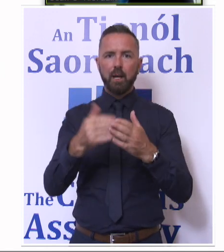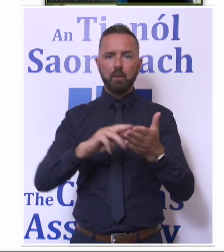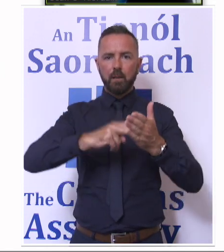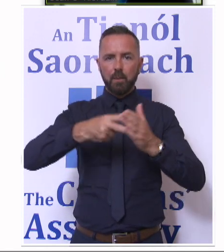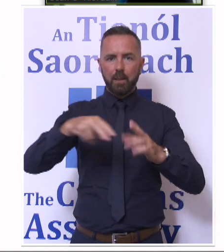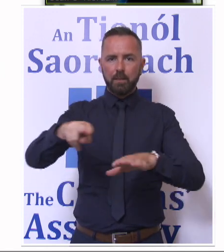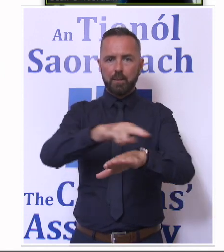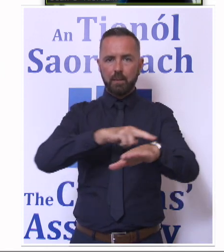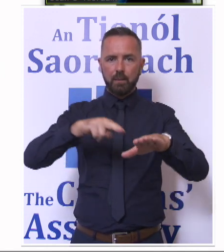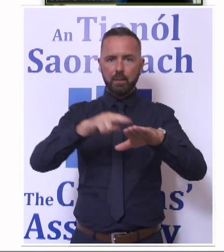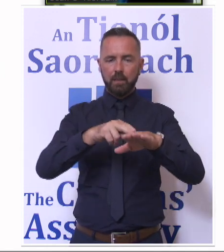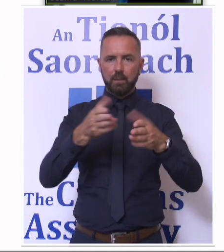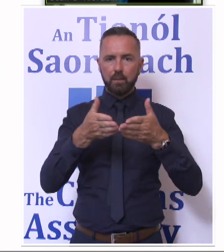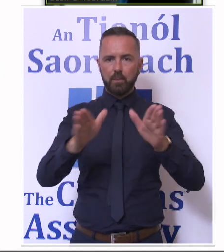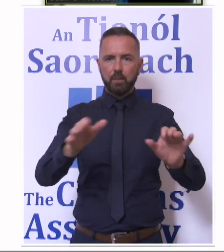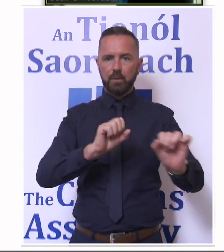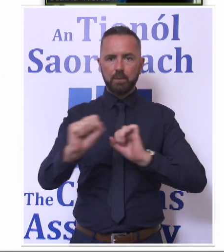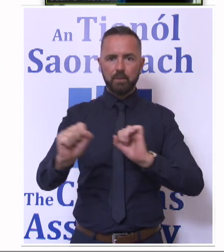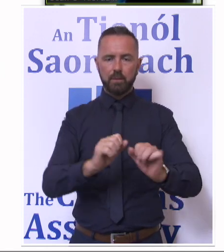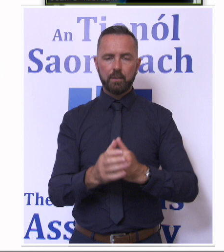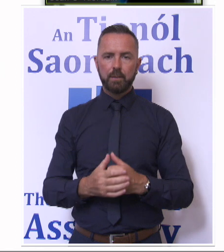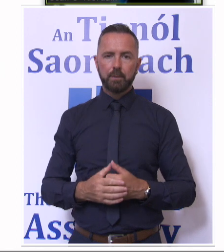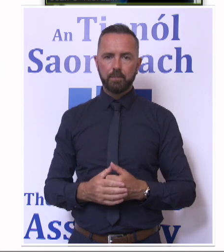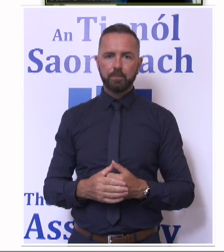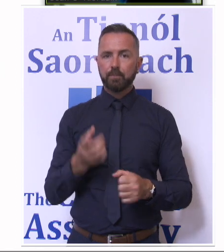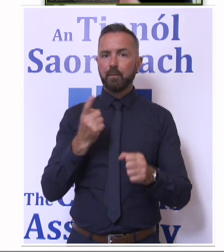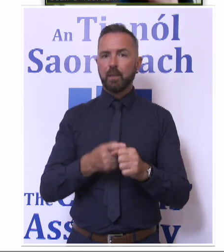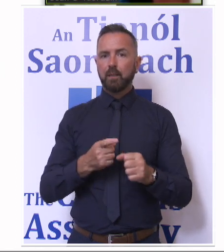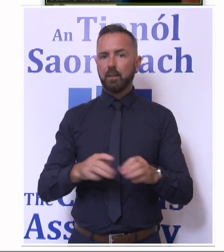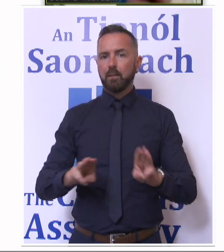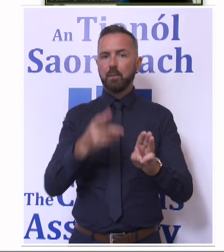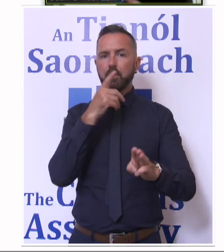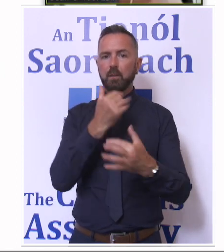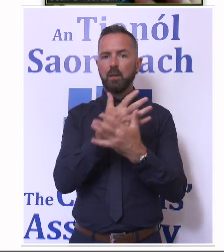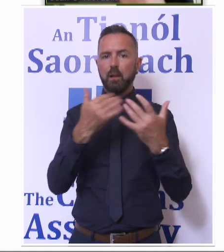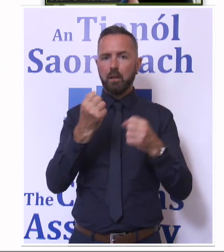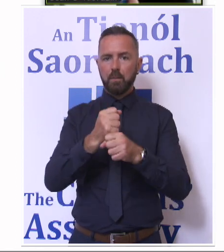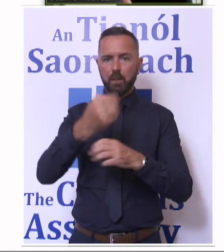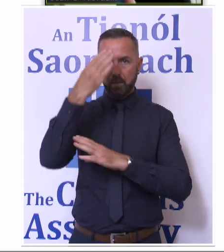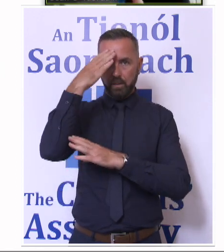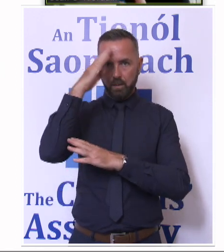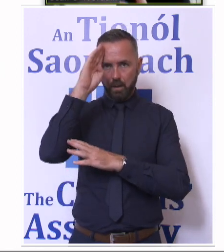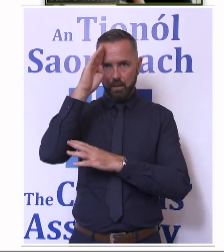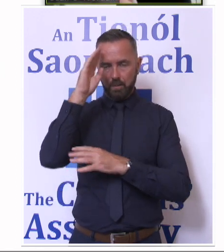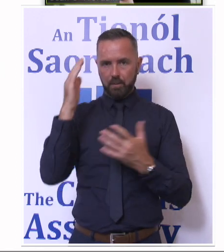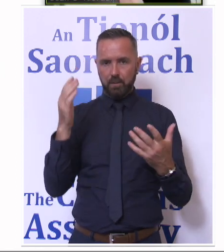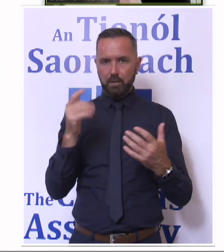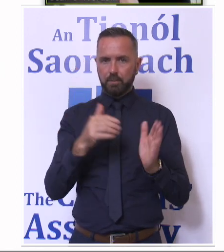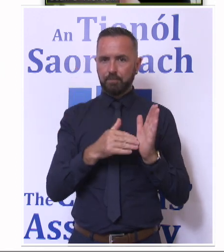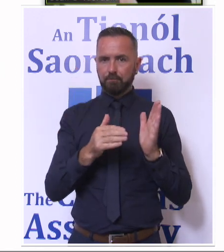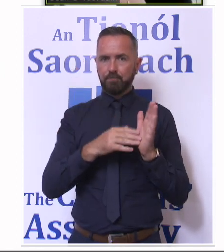national public services. And again, I know people have been talking a lot about Ireland being centralised and so on. In fact,